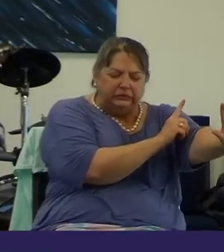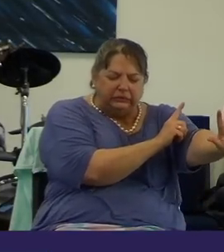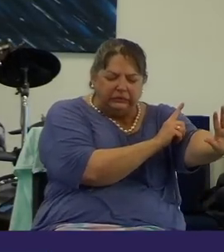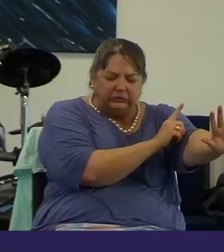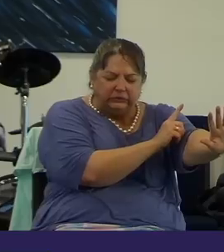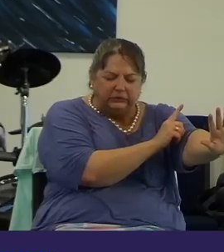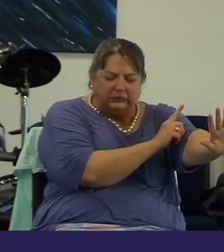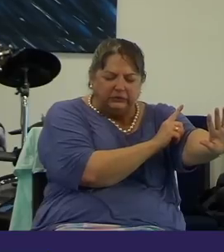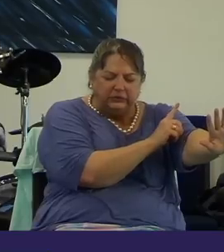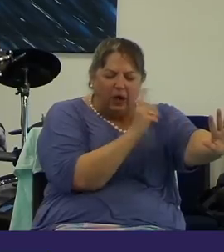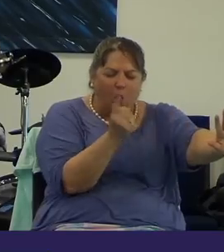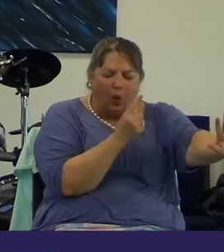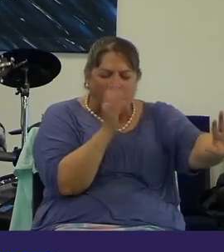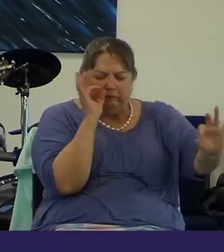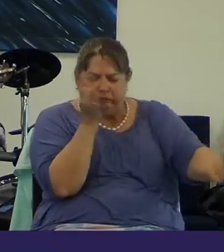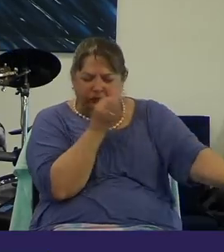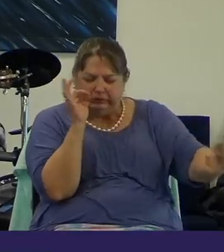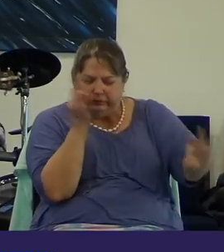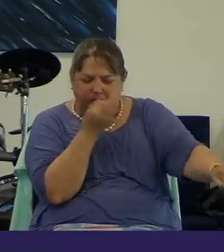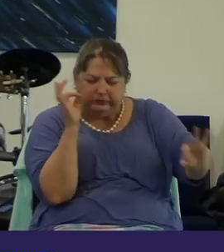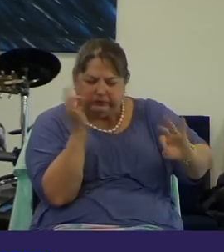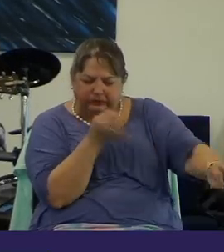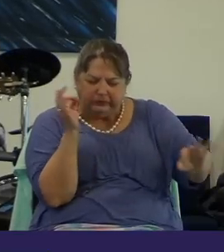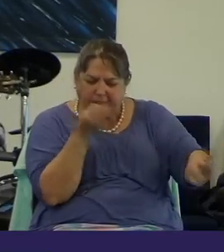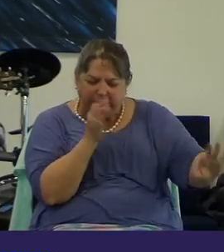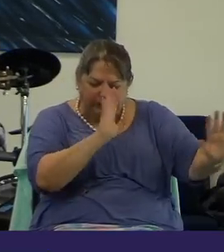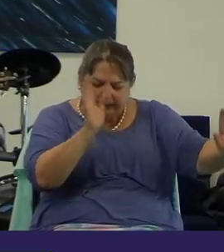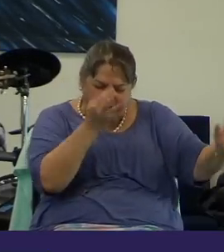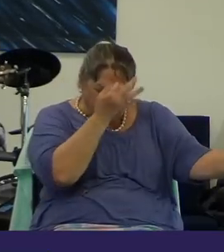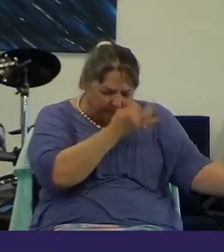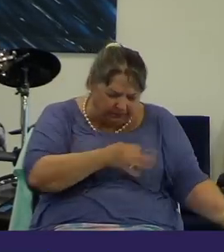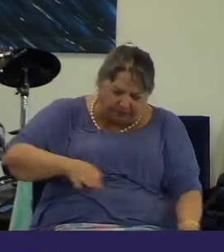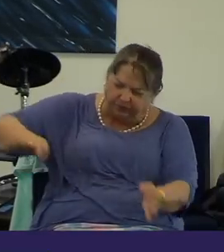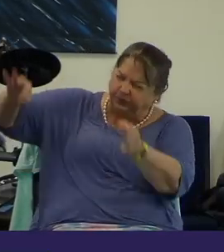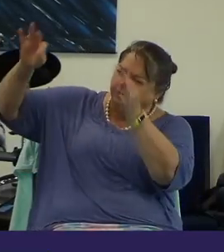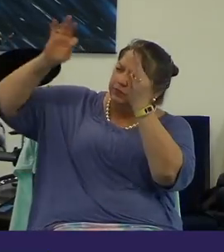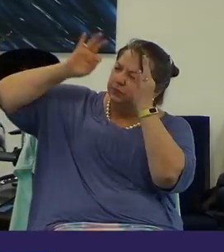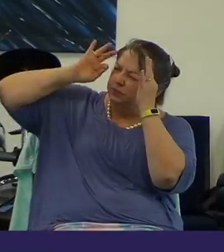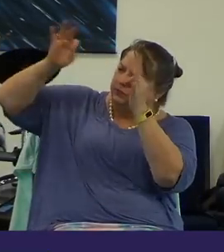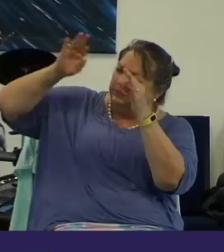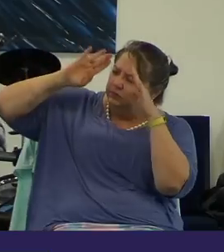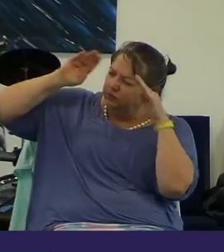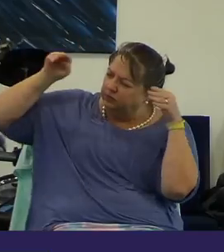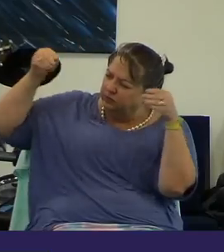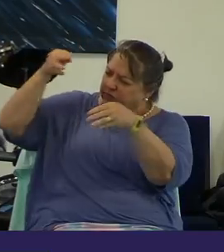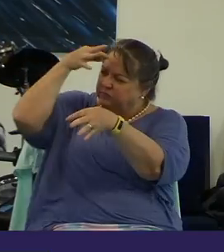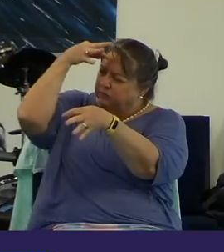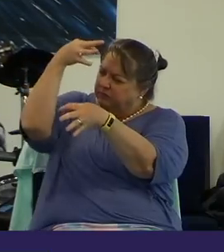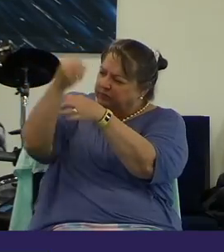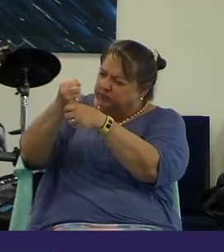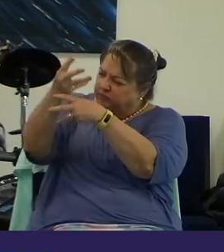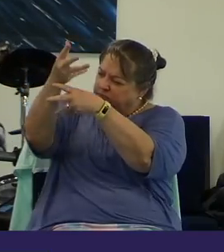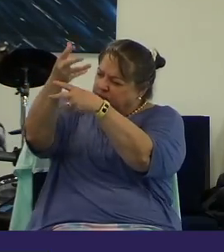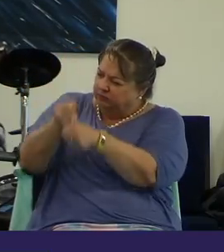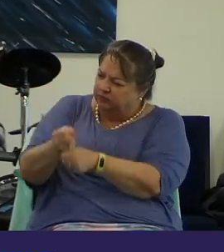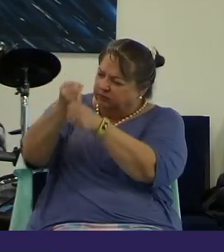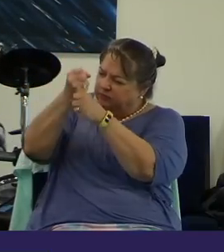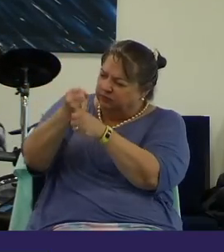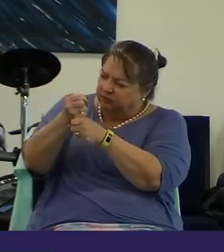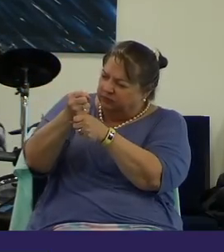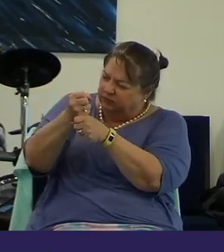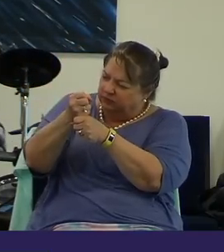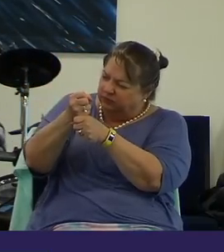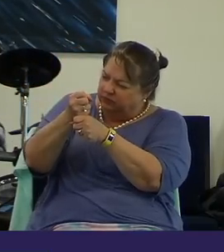constantly attacking our attention. But your word says that we're to live not by sight, but by faith. And so,